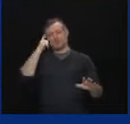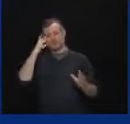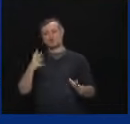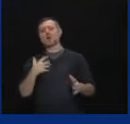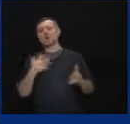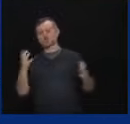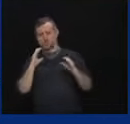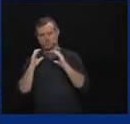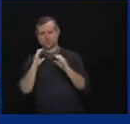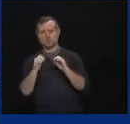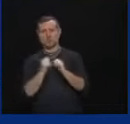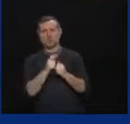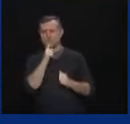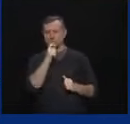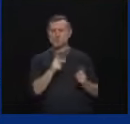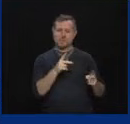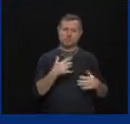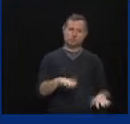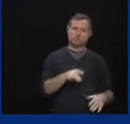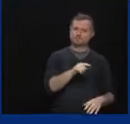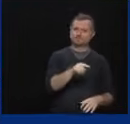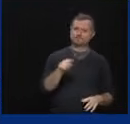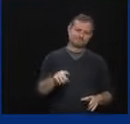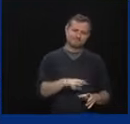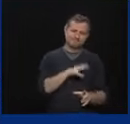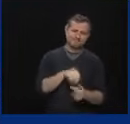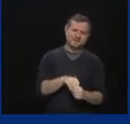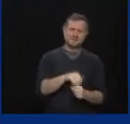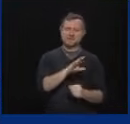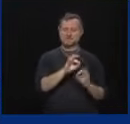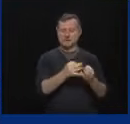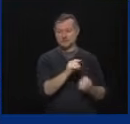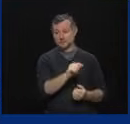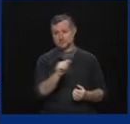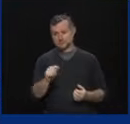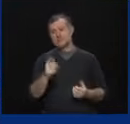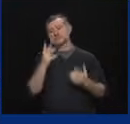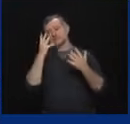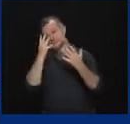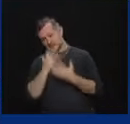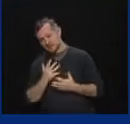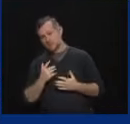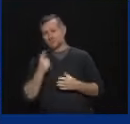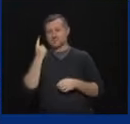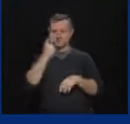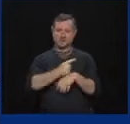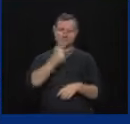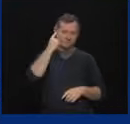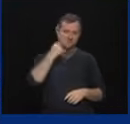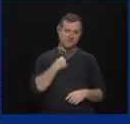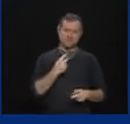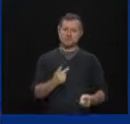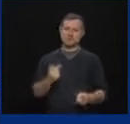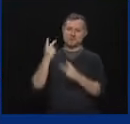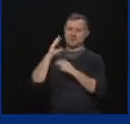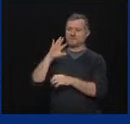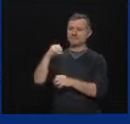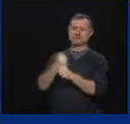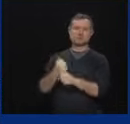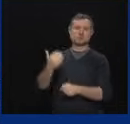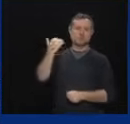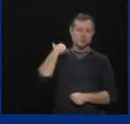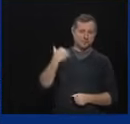everyone affected by this. And it is a sad day for all of us to remember what happened 50 years ago, those of us who are old